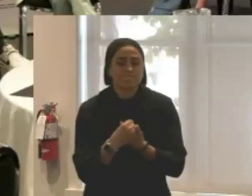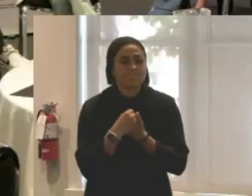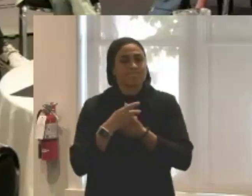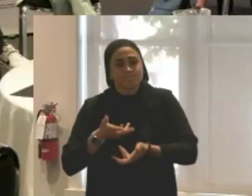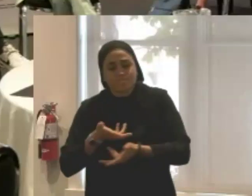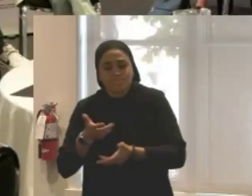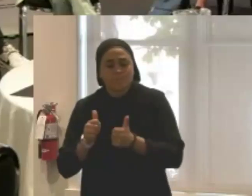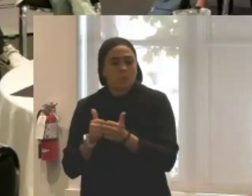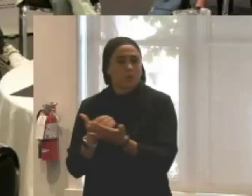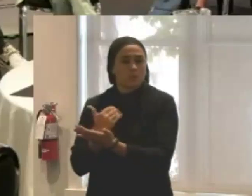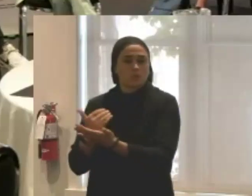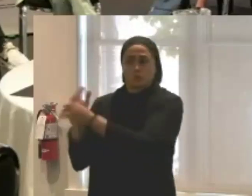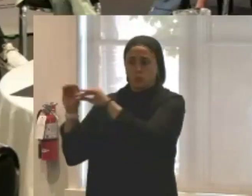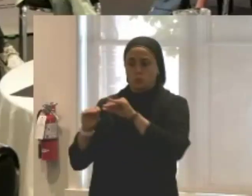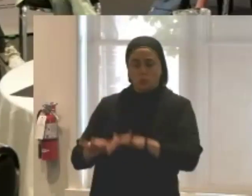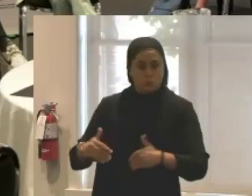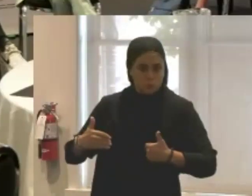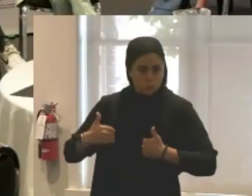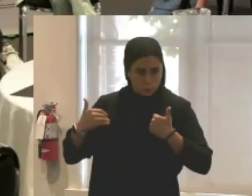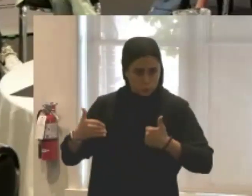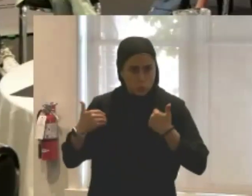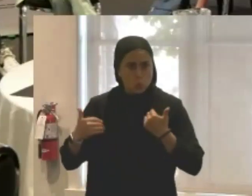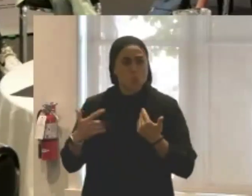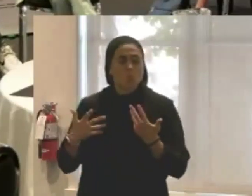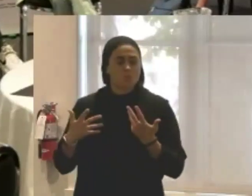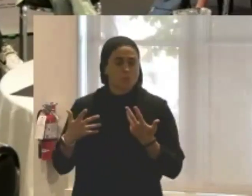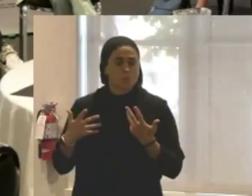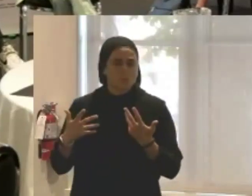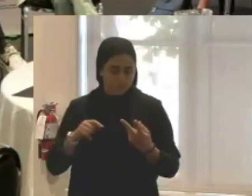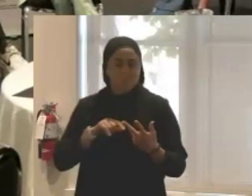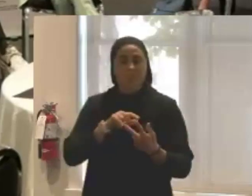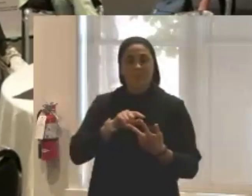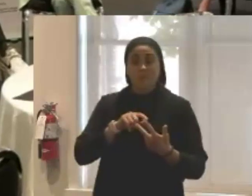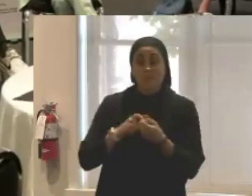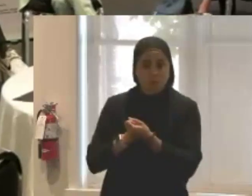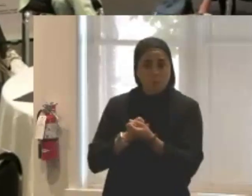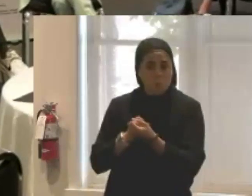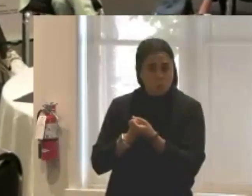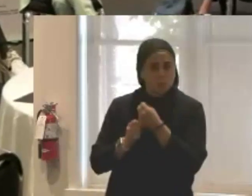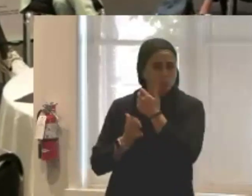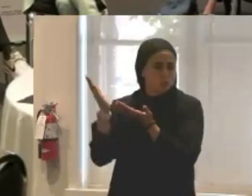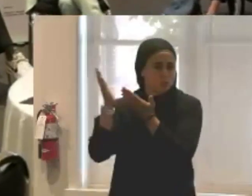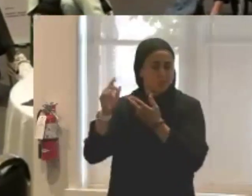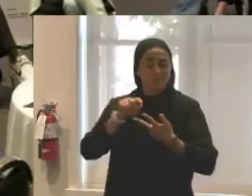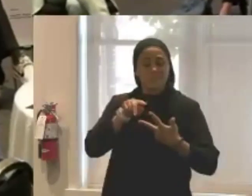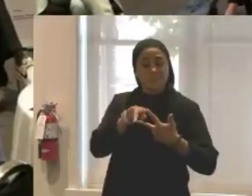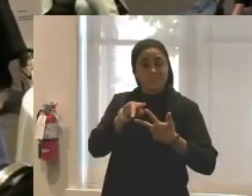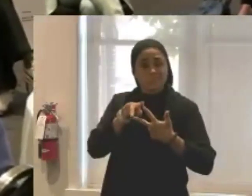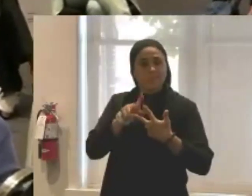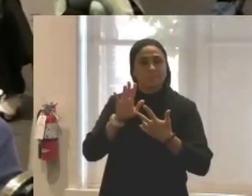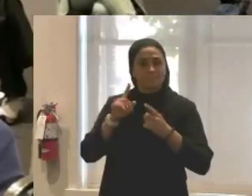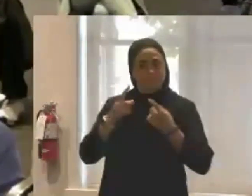youth support services and the tools, practices that have been most effective in addressing their